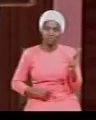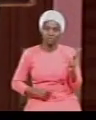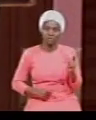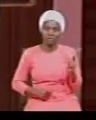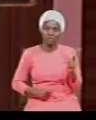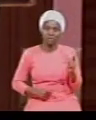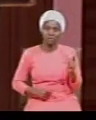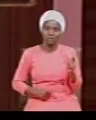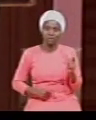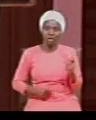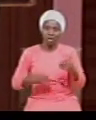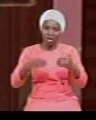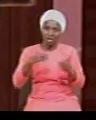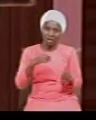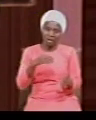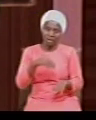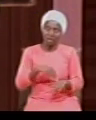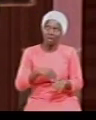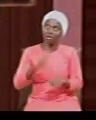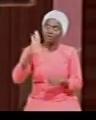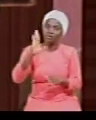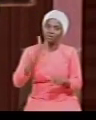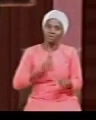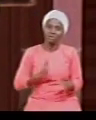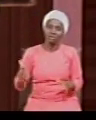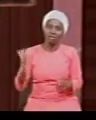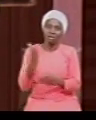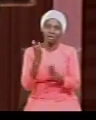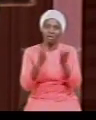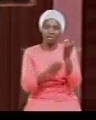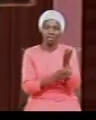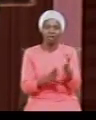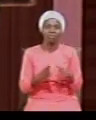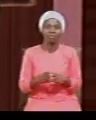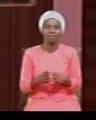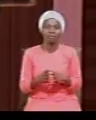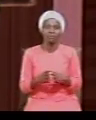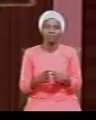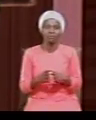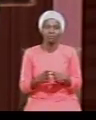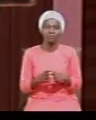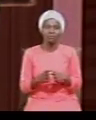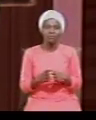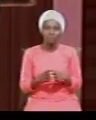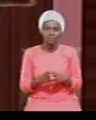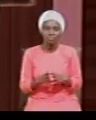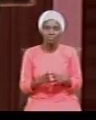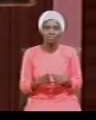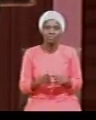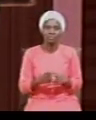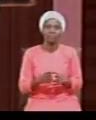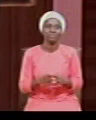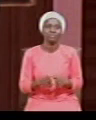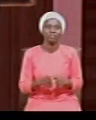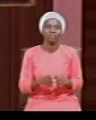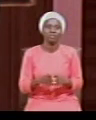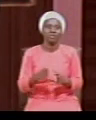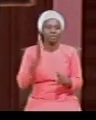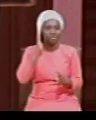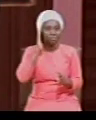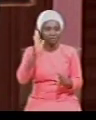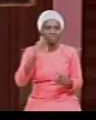at thy right hand shall strike through kings in the day of